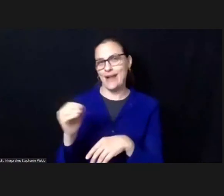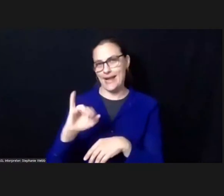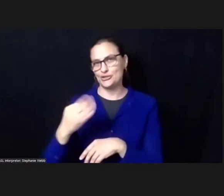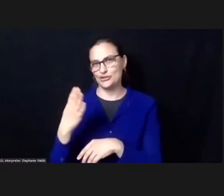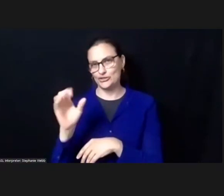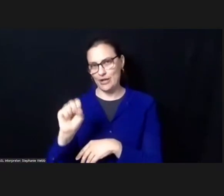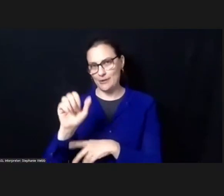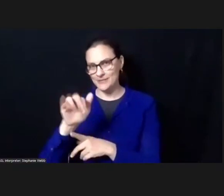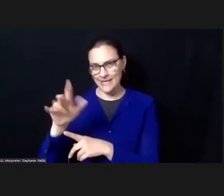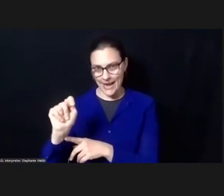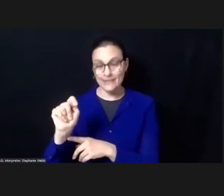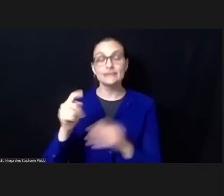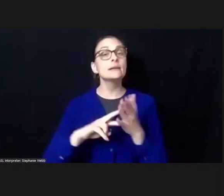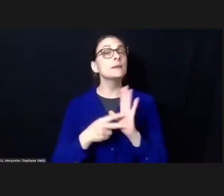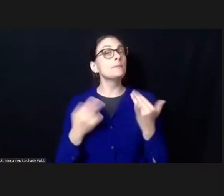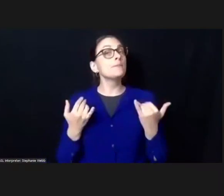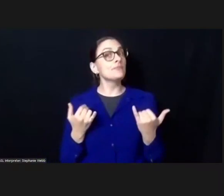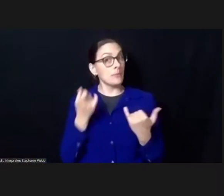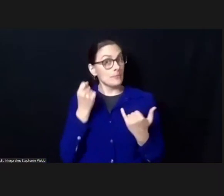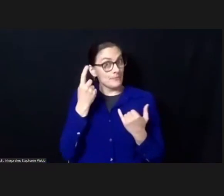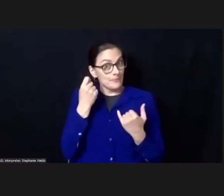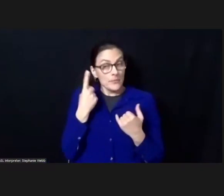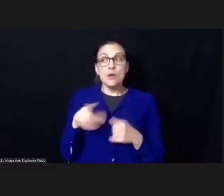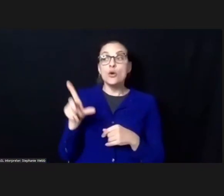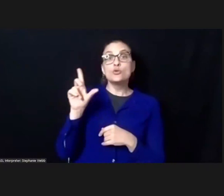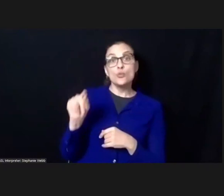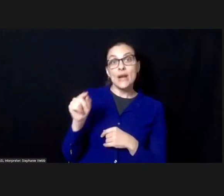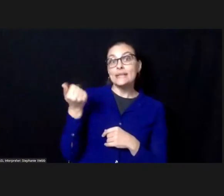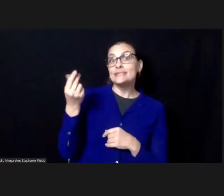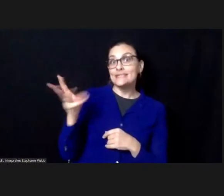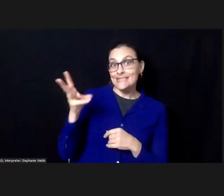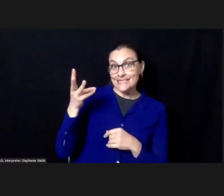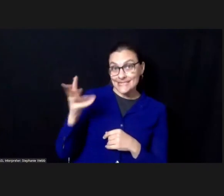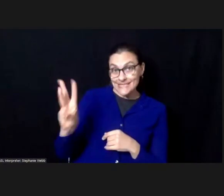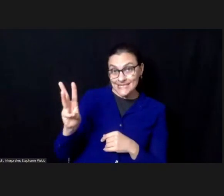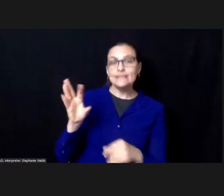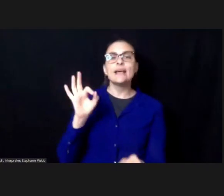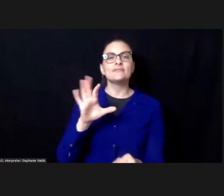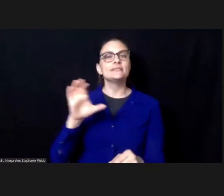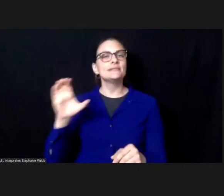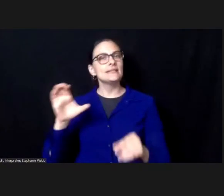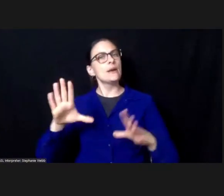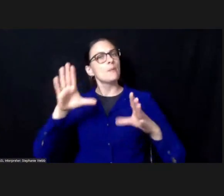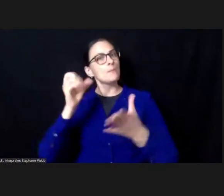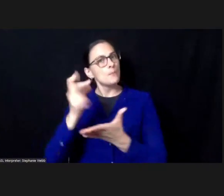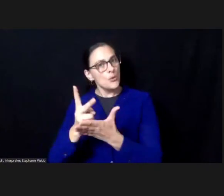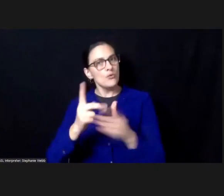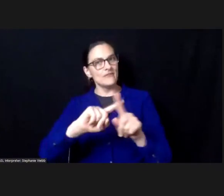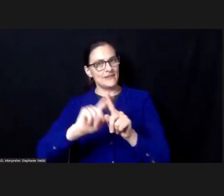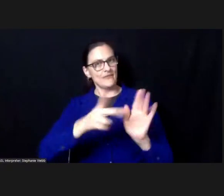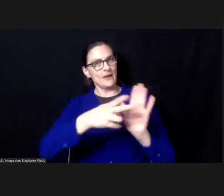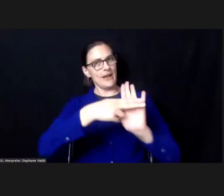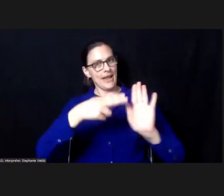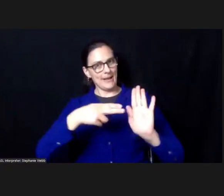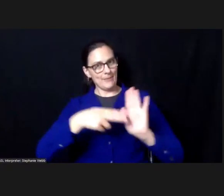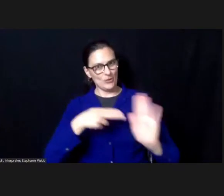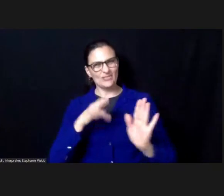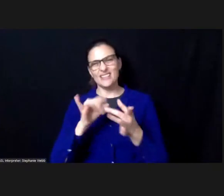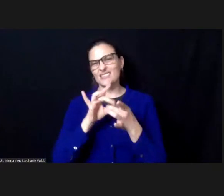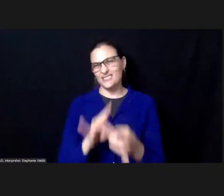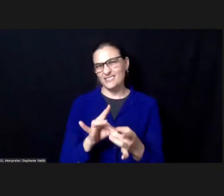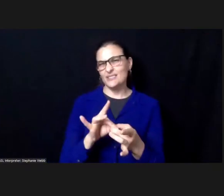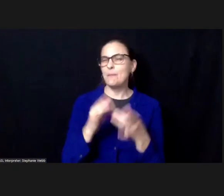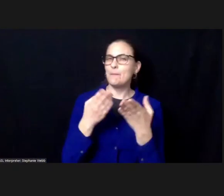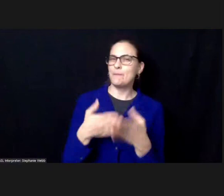the commission approved, of course, in 2016 for a public notice, but we still, of course, need your